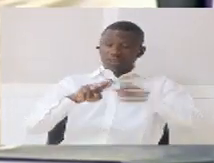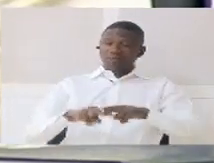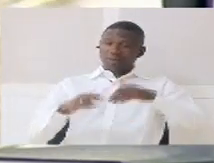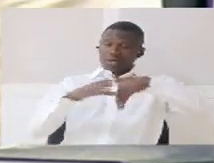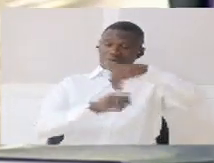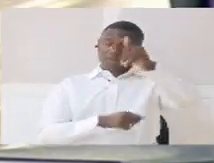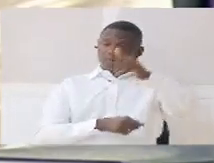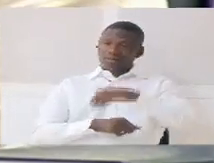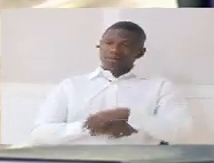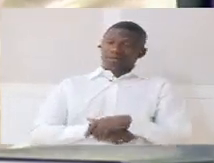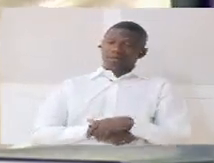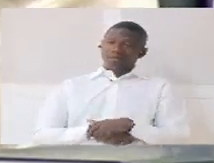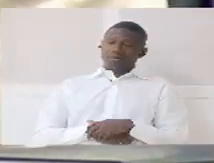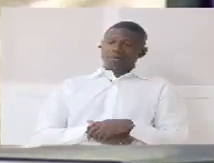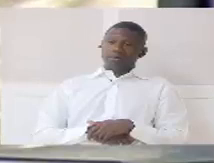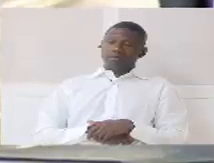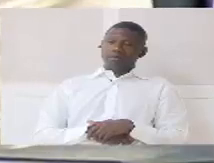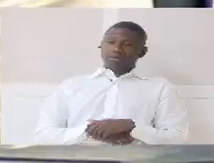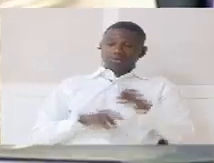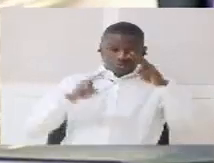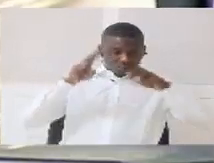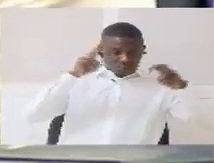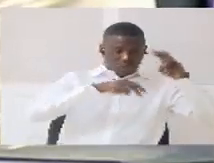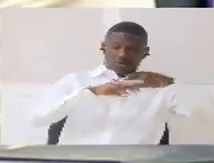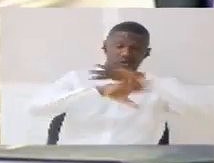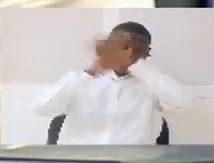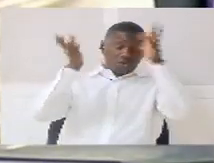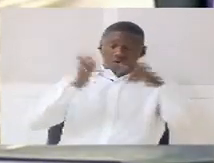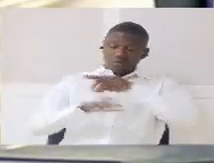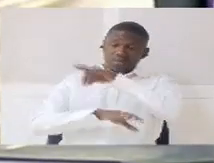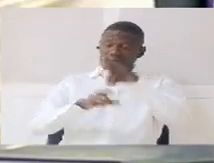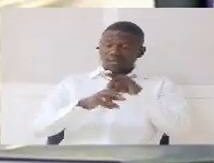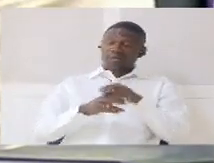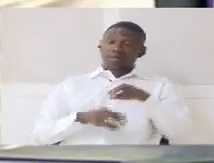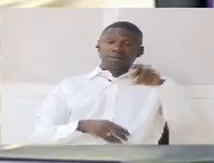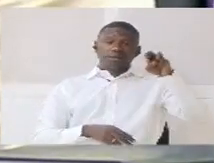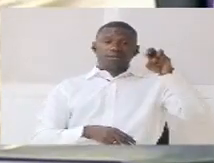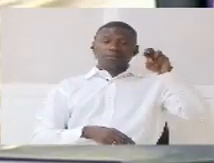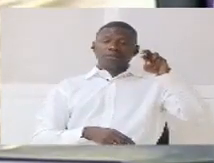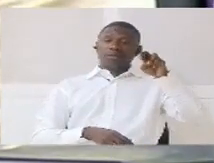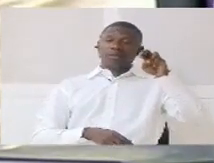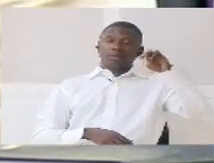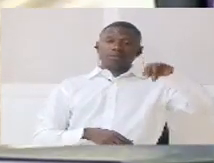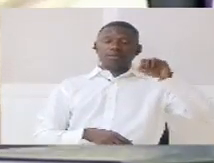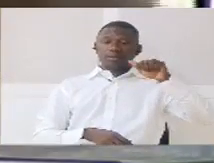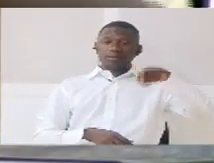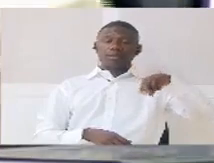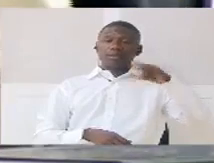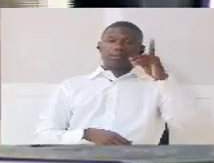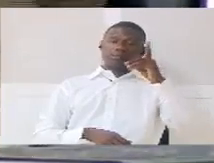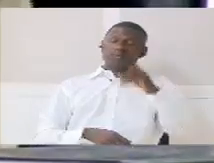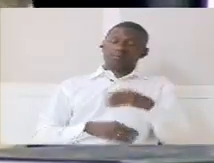them out, and make to them sit outside. The whole place of remand wing. So that they will search every nook and cranny in the prison